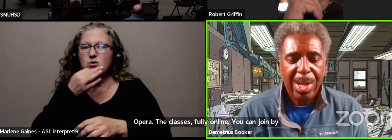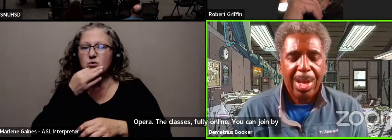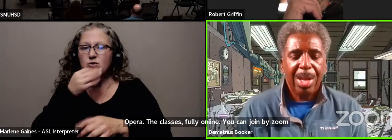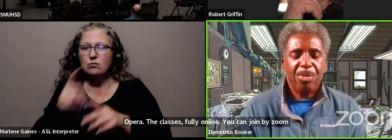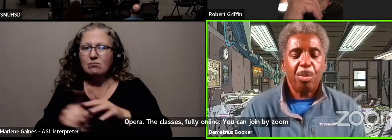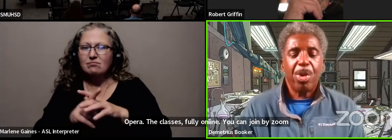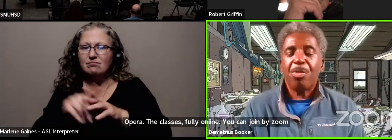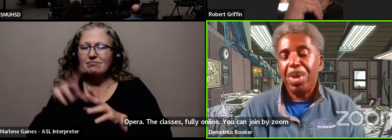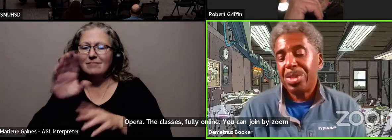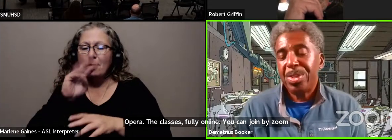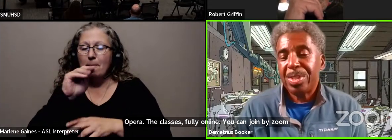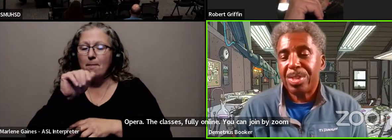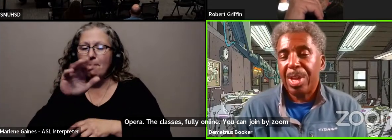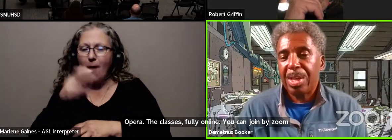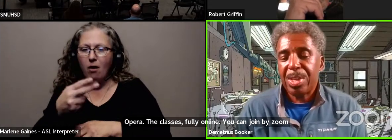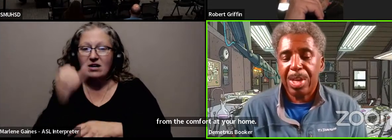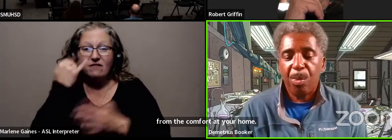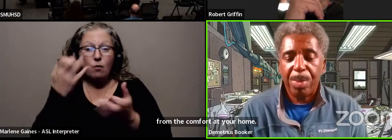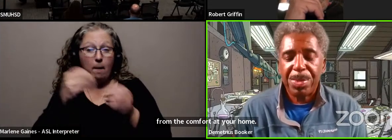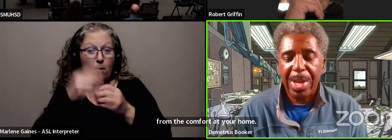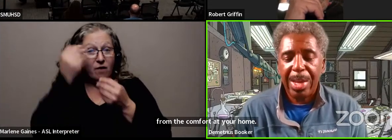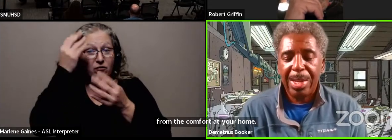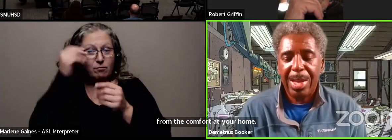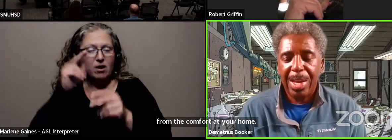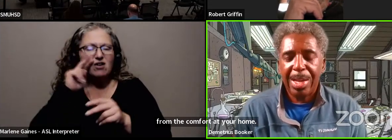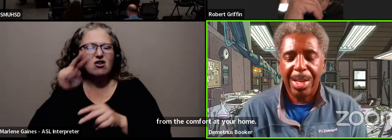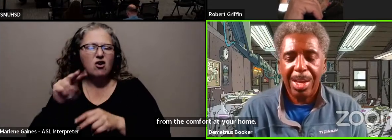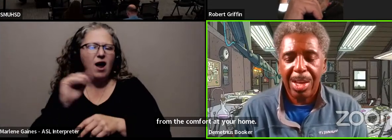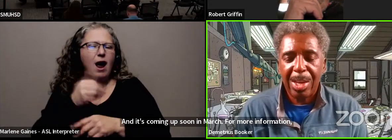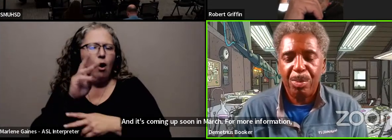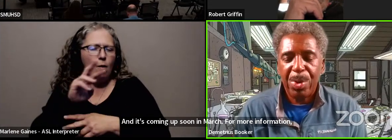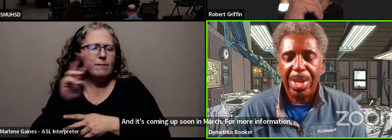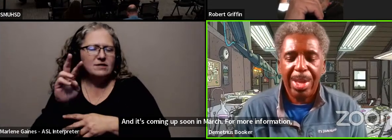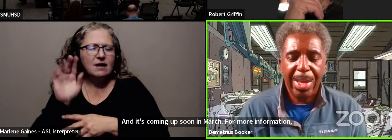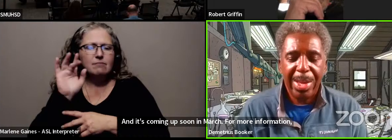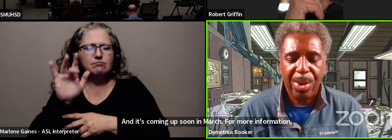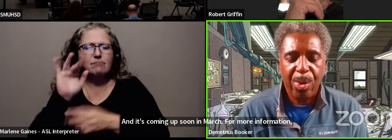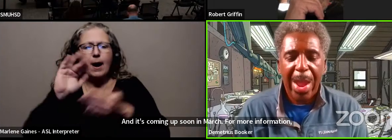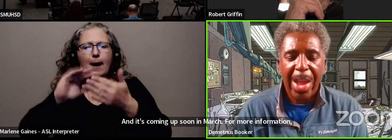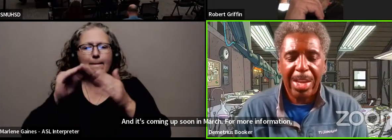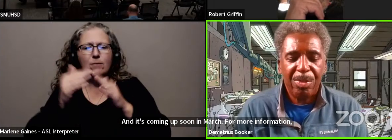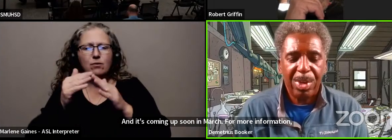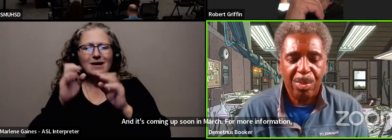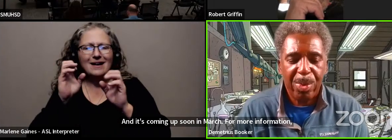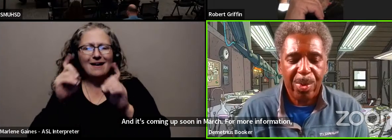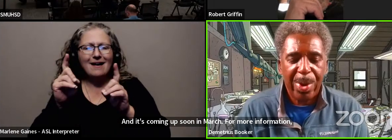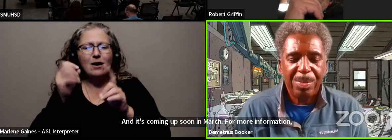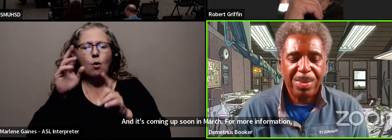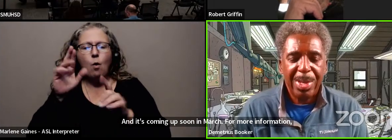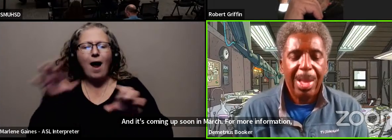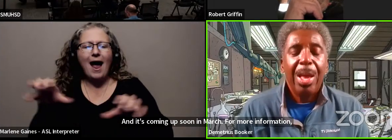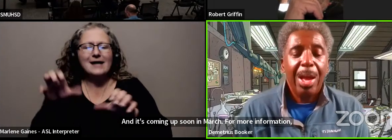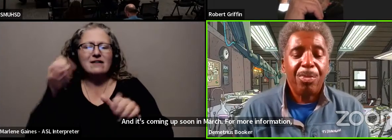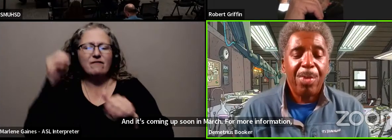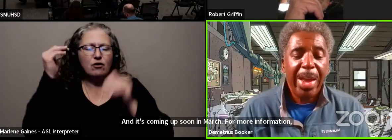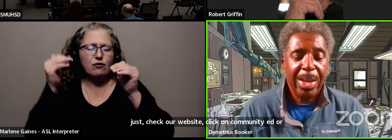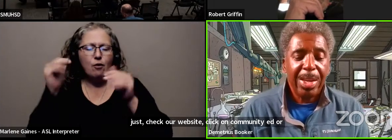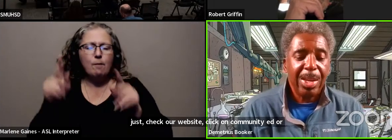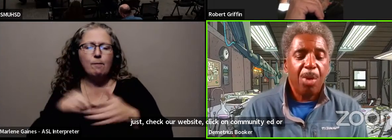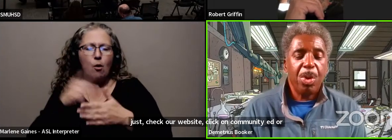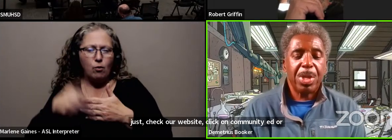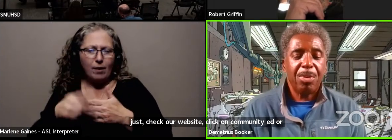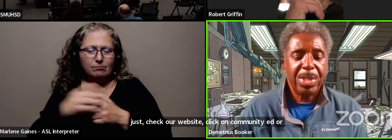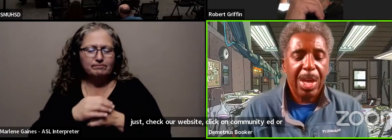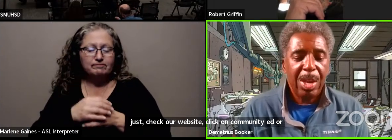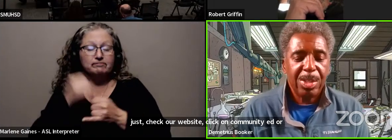March. For more information, just check our website, click on Community Ed or Active Adult Programs.